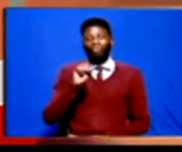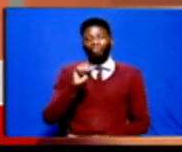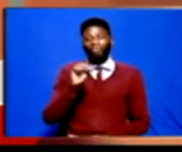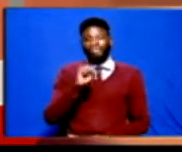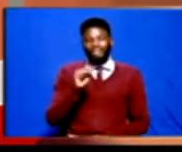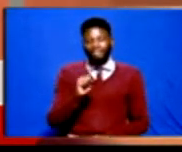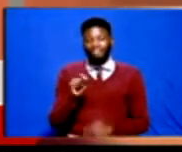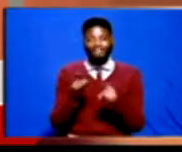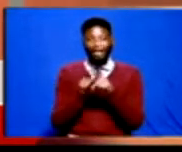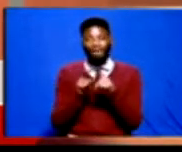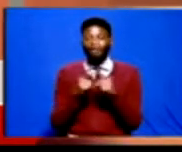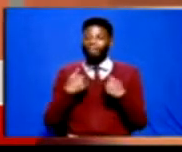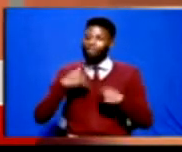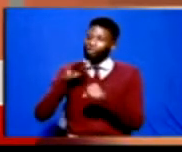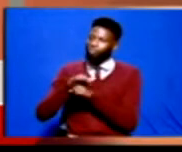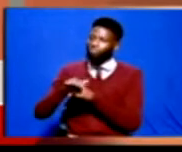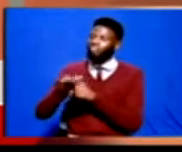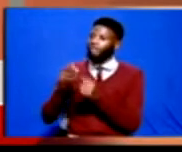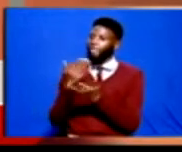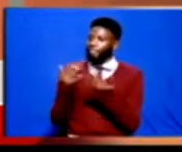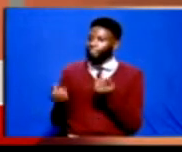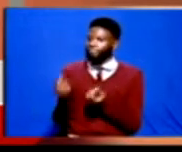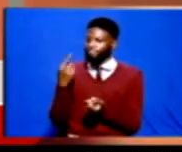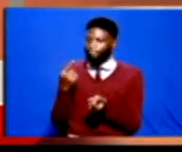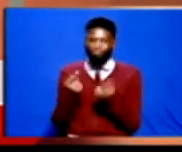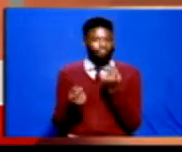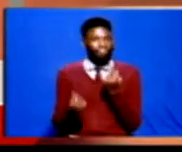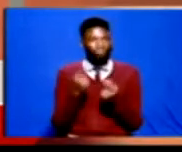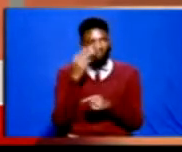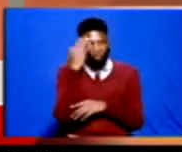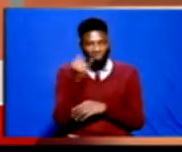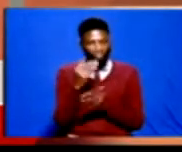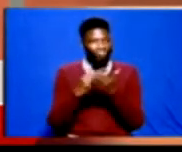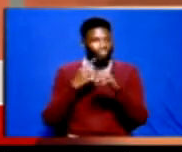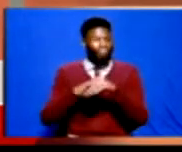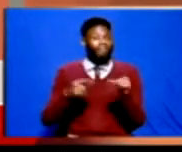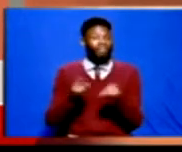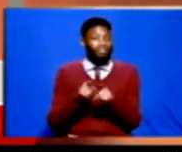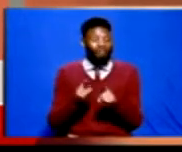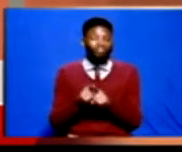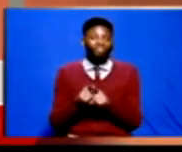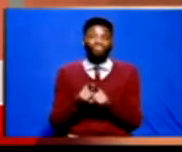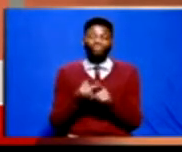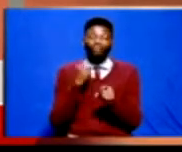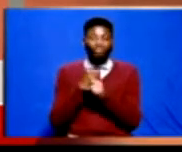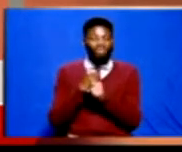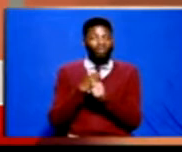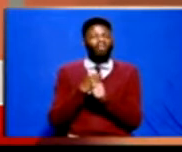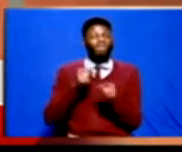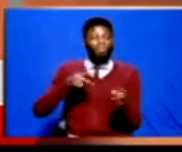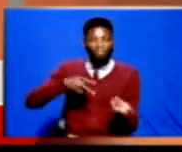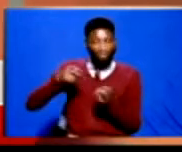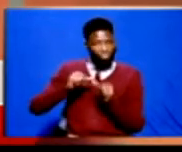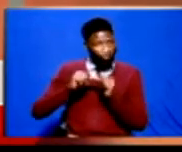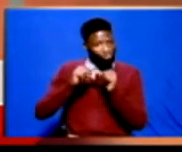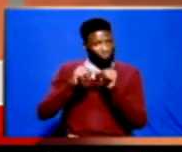and there are lot of other dynamics that are coming into play, because sometimes also to keep some mining operations going when there is